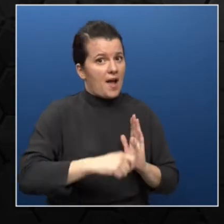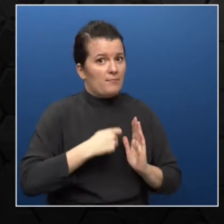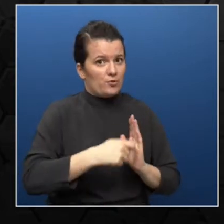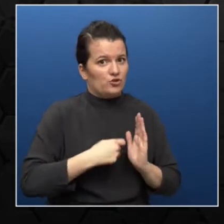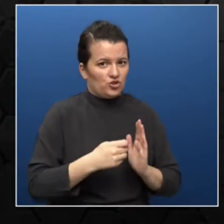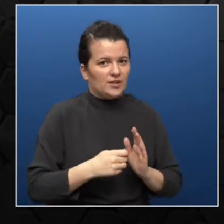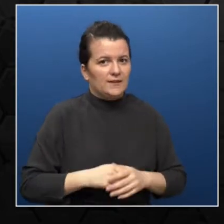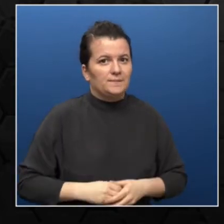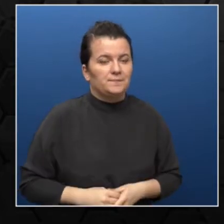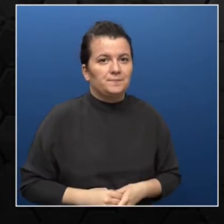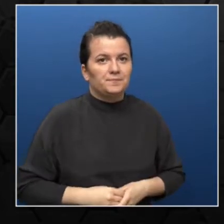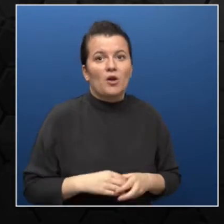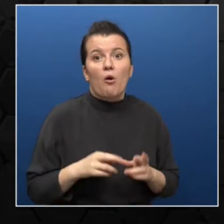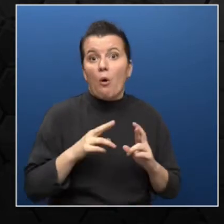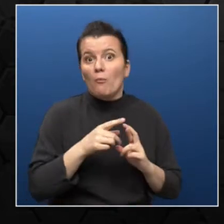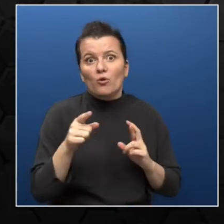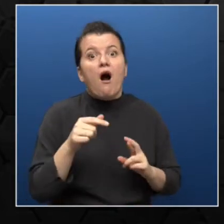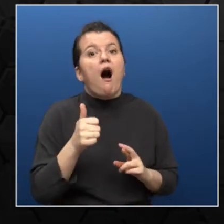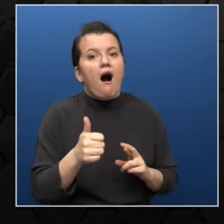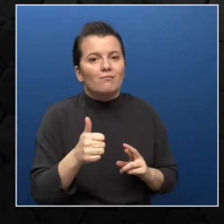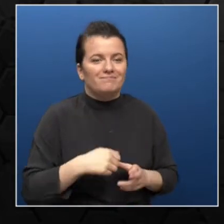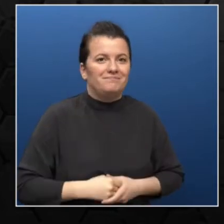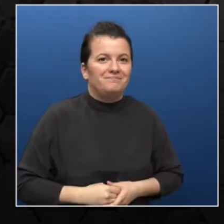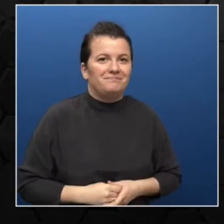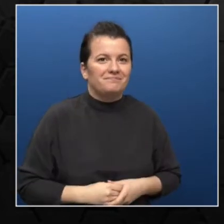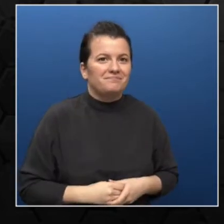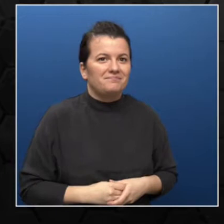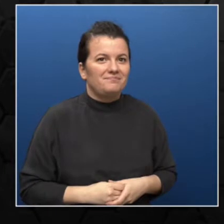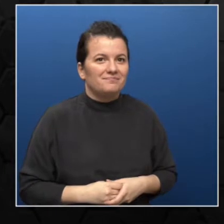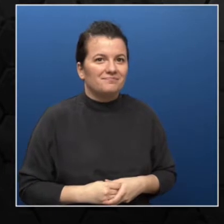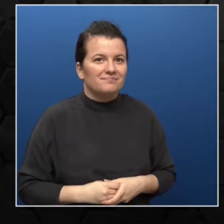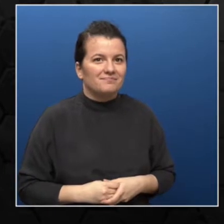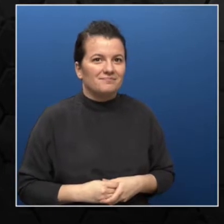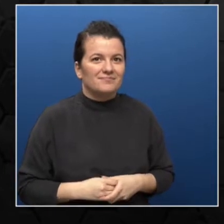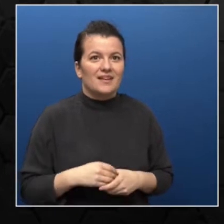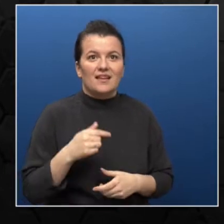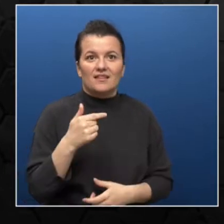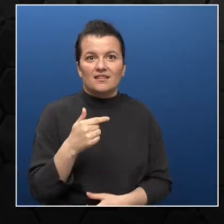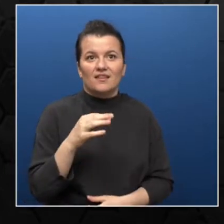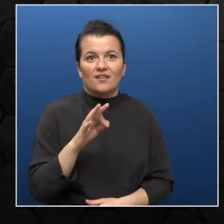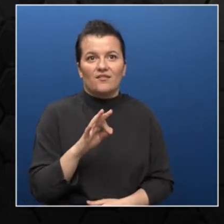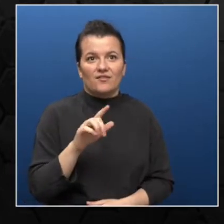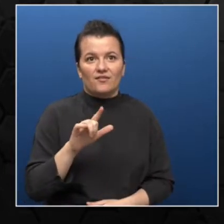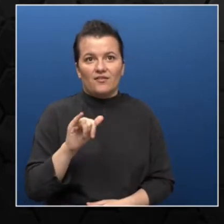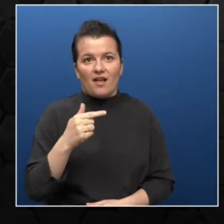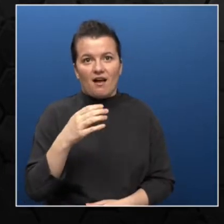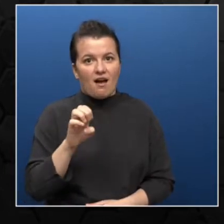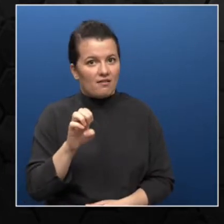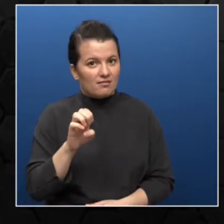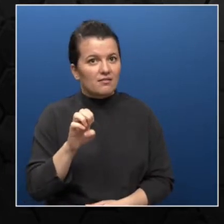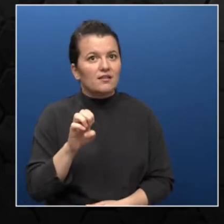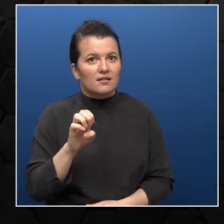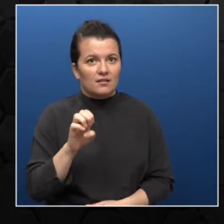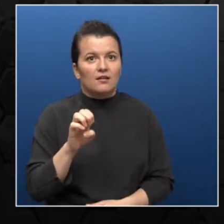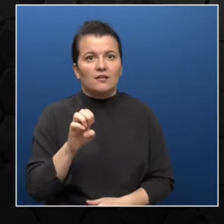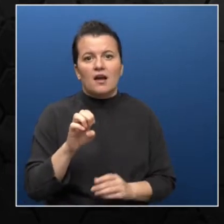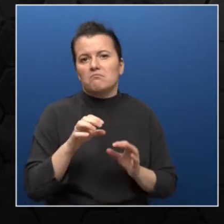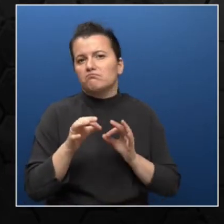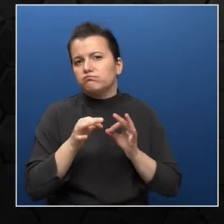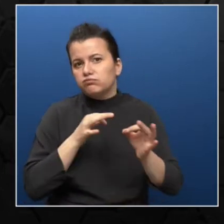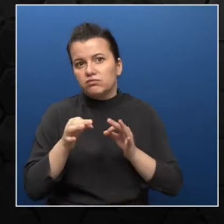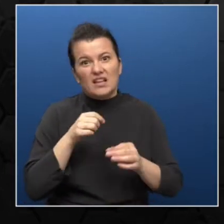hope you'll like that. I'll then be moving to Lite. TensorFlow Lite is one of the most popular